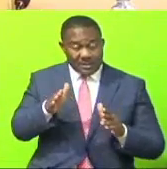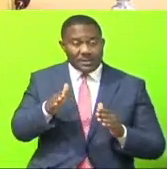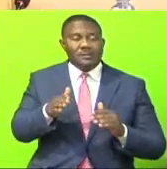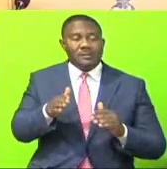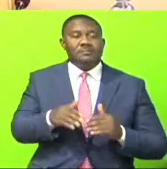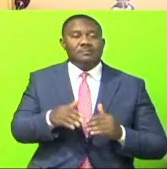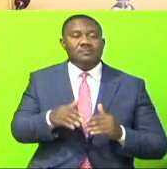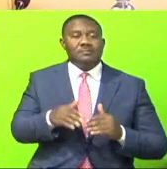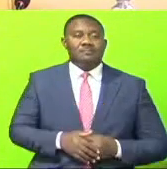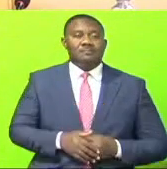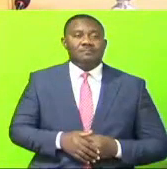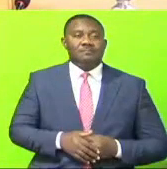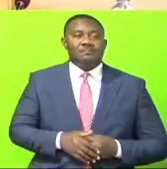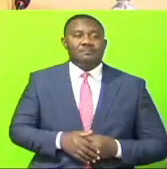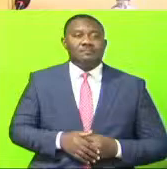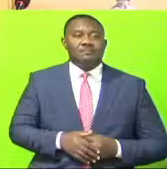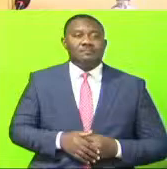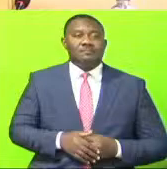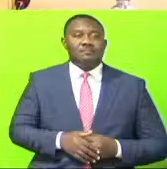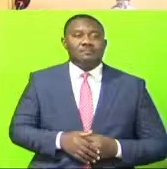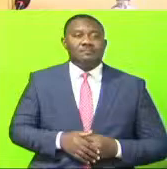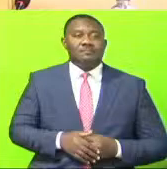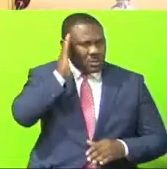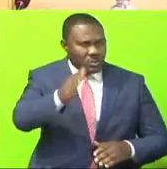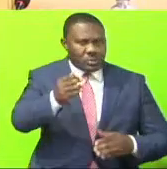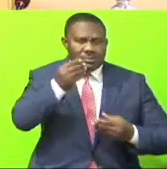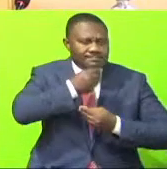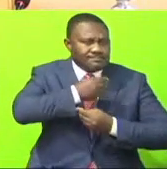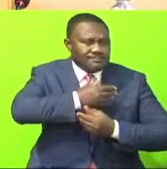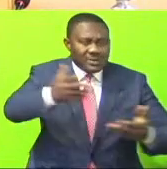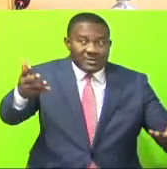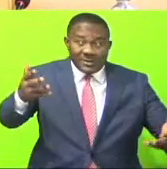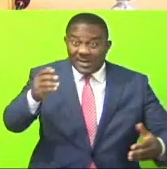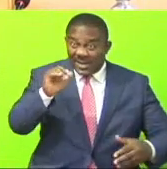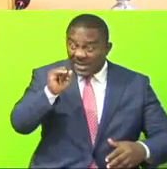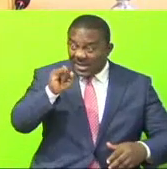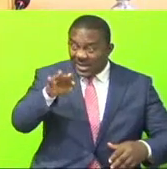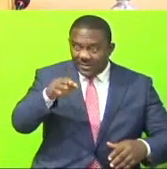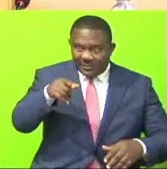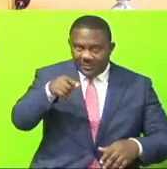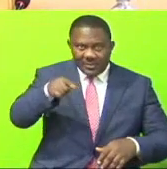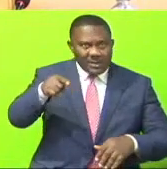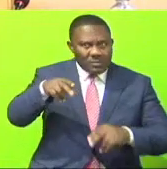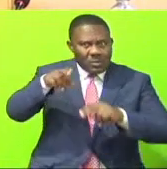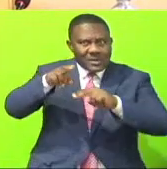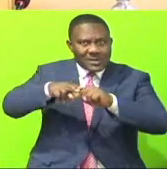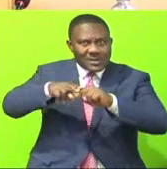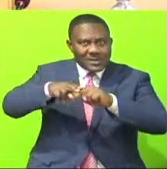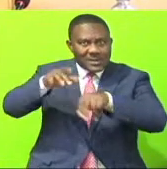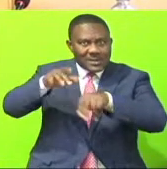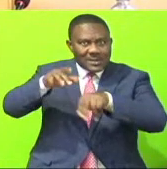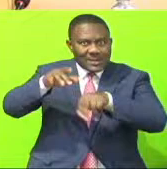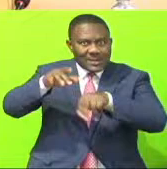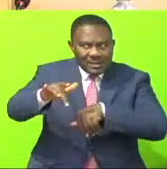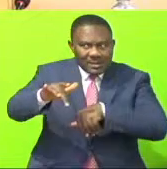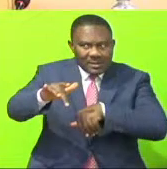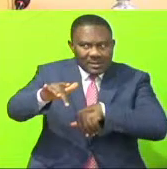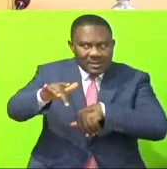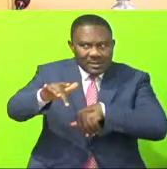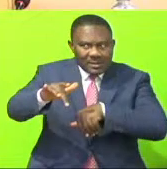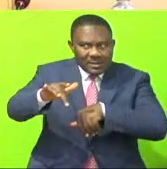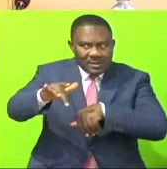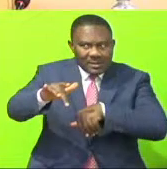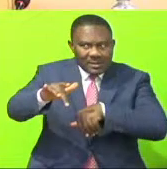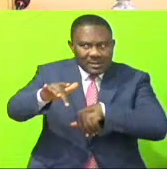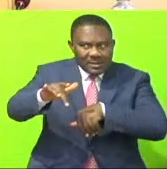shall inform the House of the occurrence of a vacancy of the seat of a member under Clause